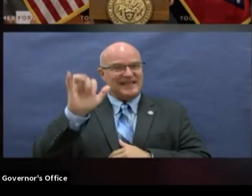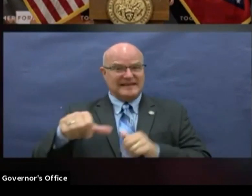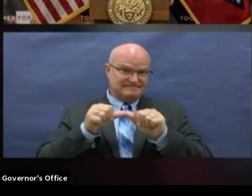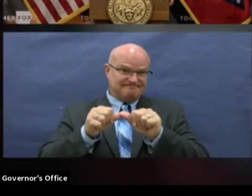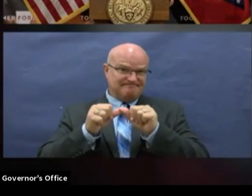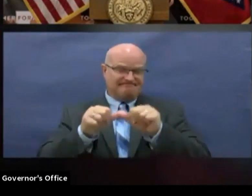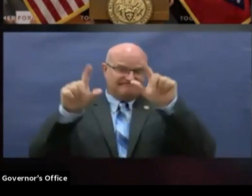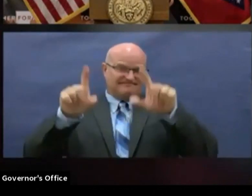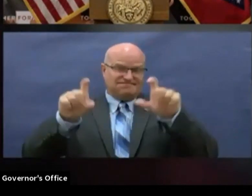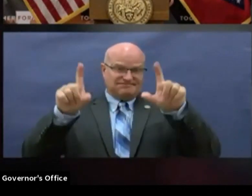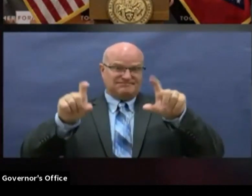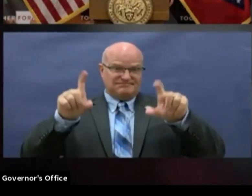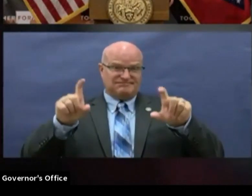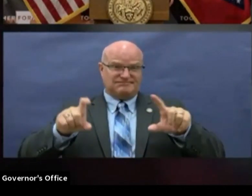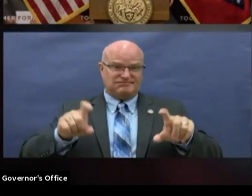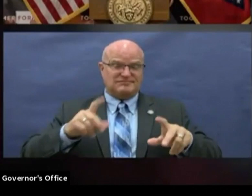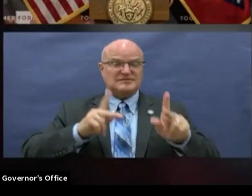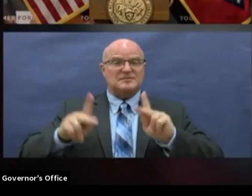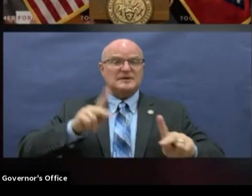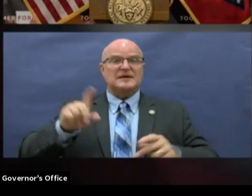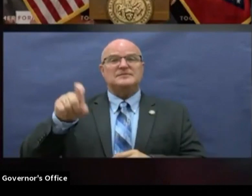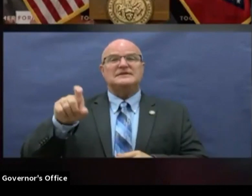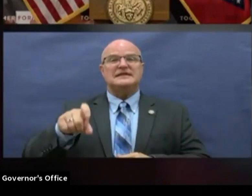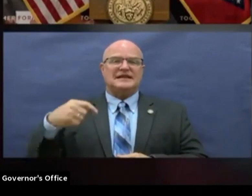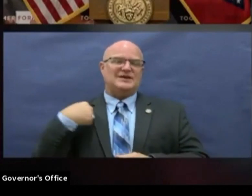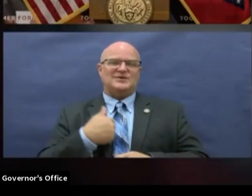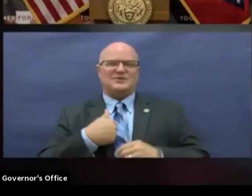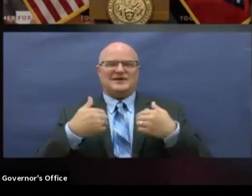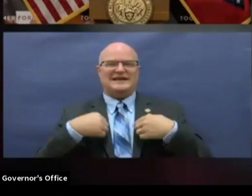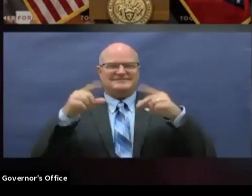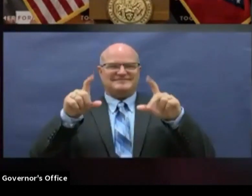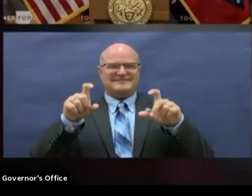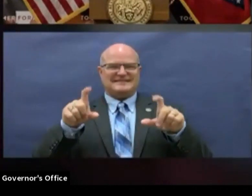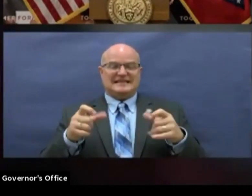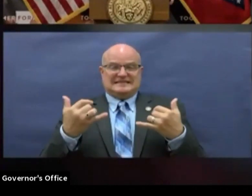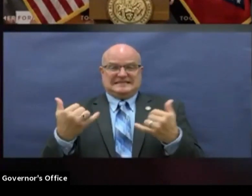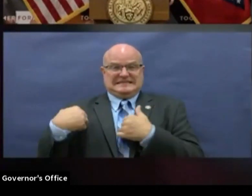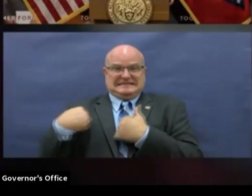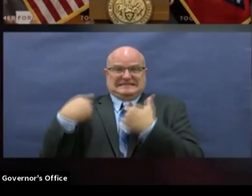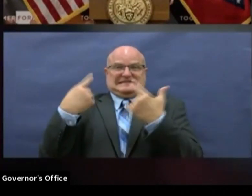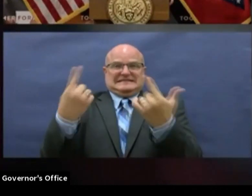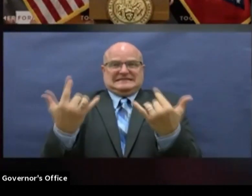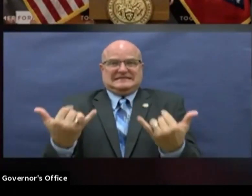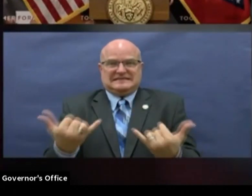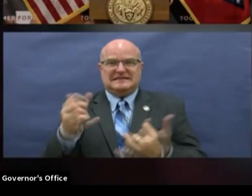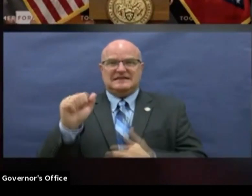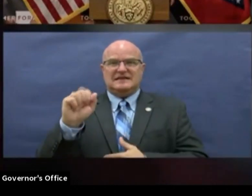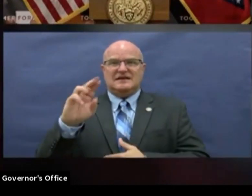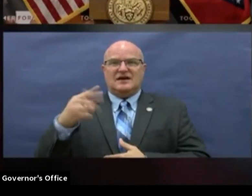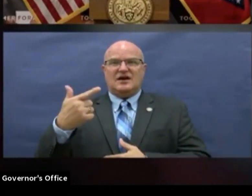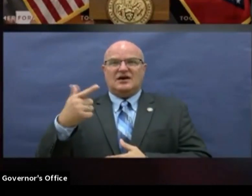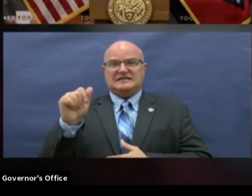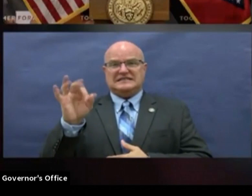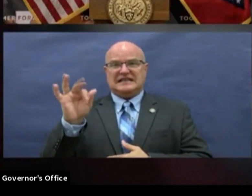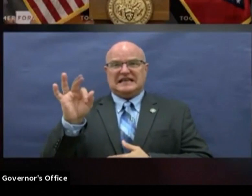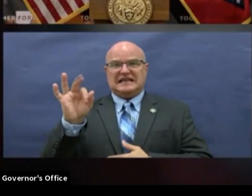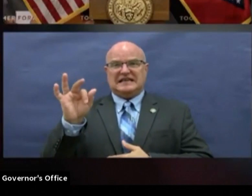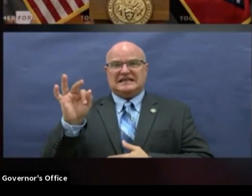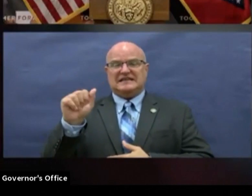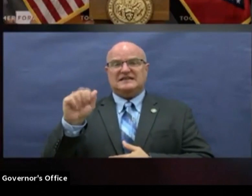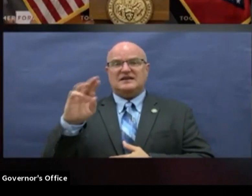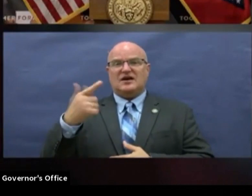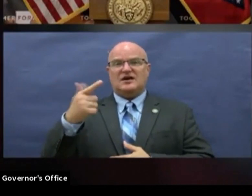consistently testing those in need. We have tested just at this point in the month on August 19th, August